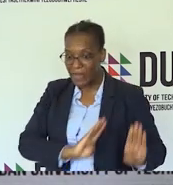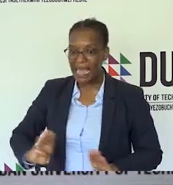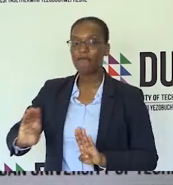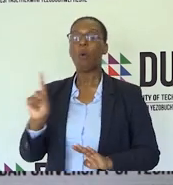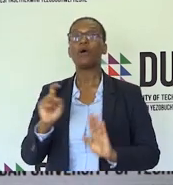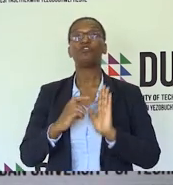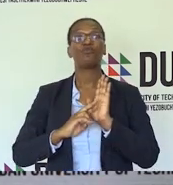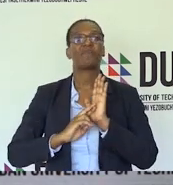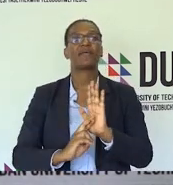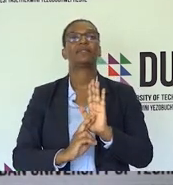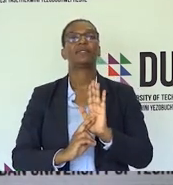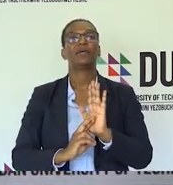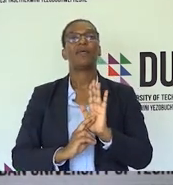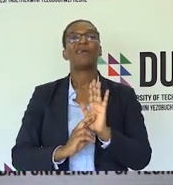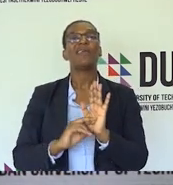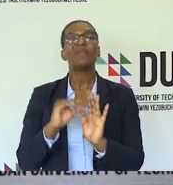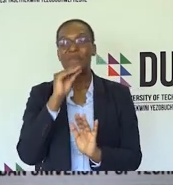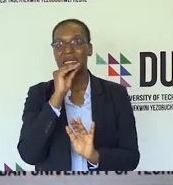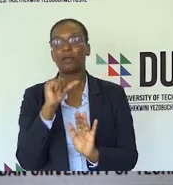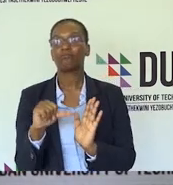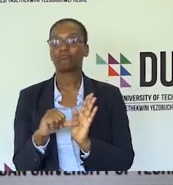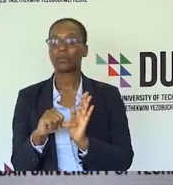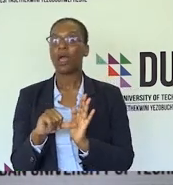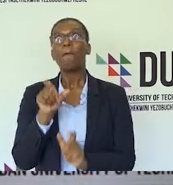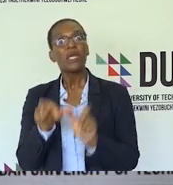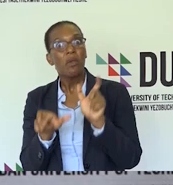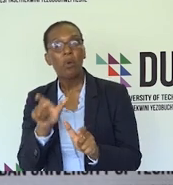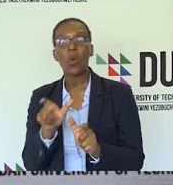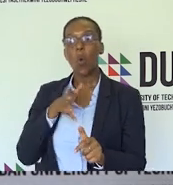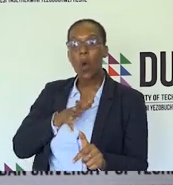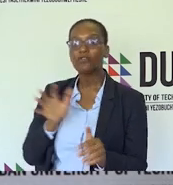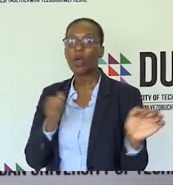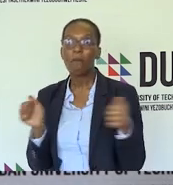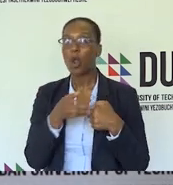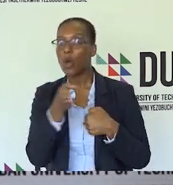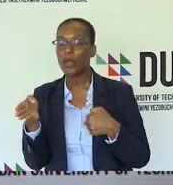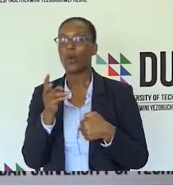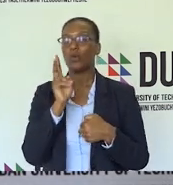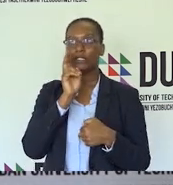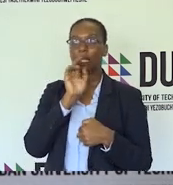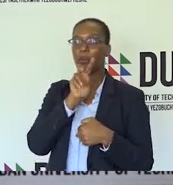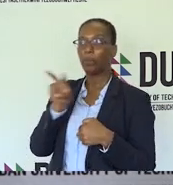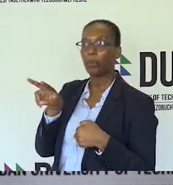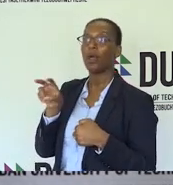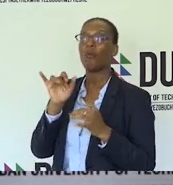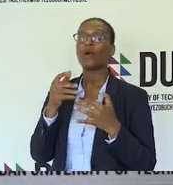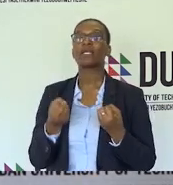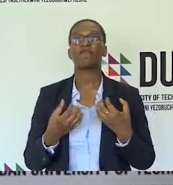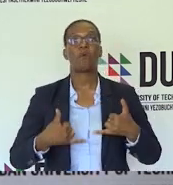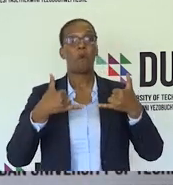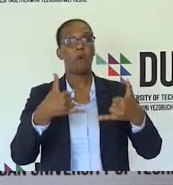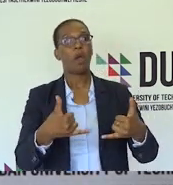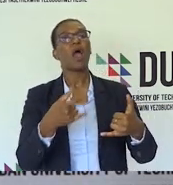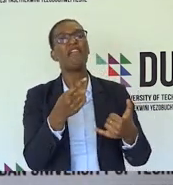you represent, potential employers will either discover the emptiness and fakeness of your award or